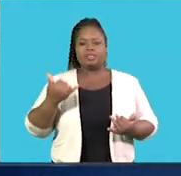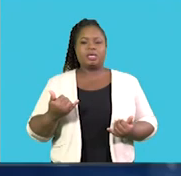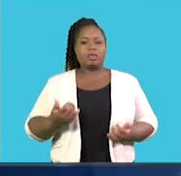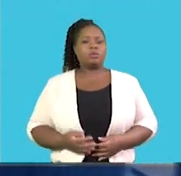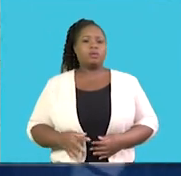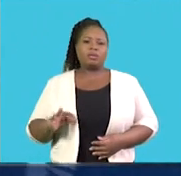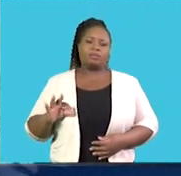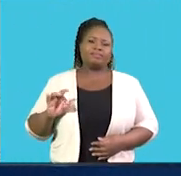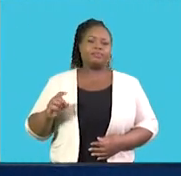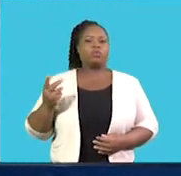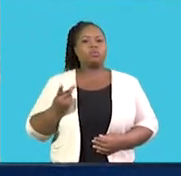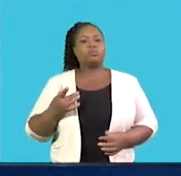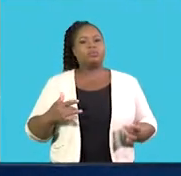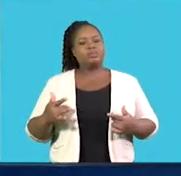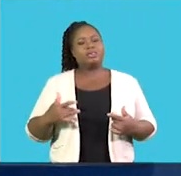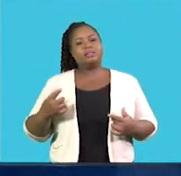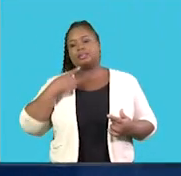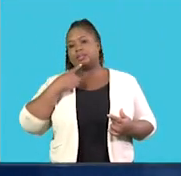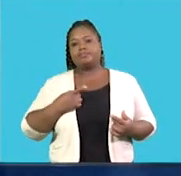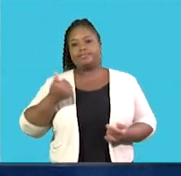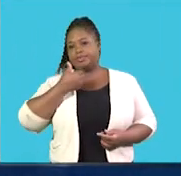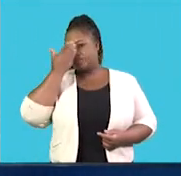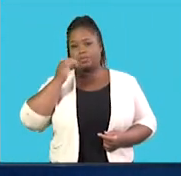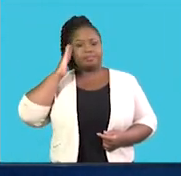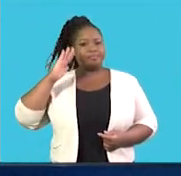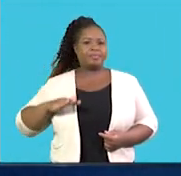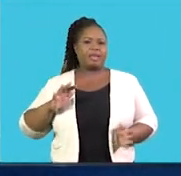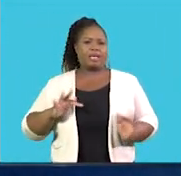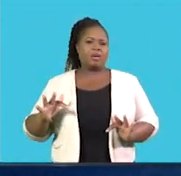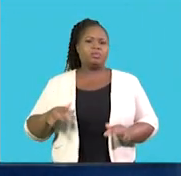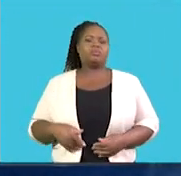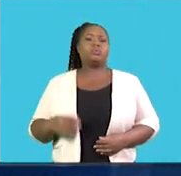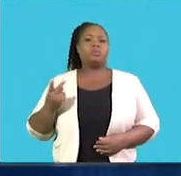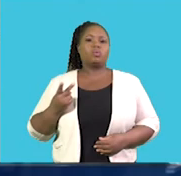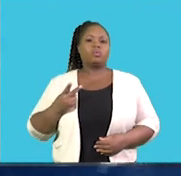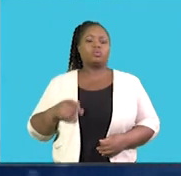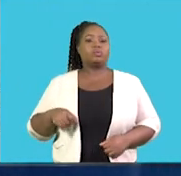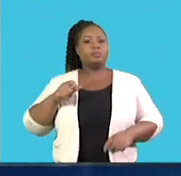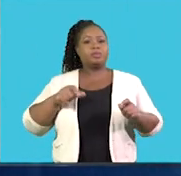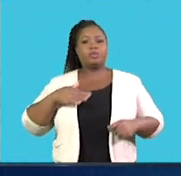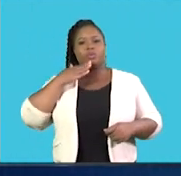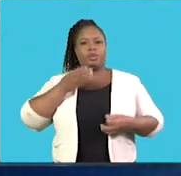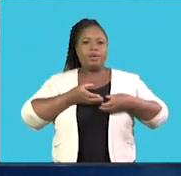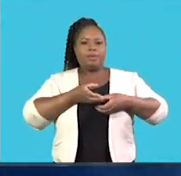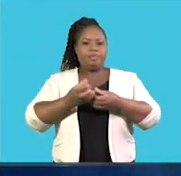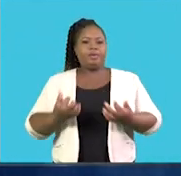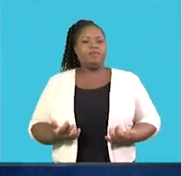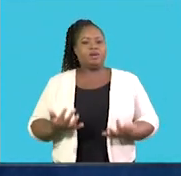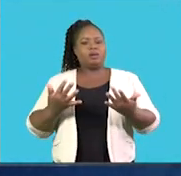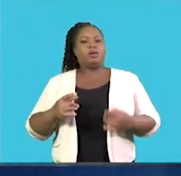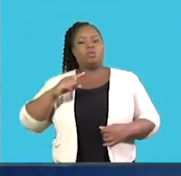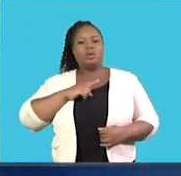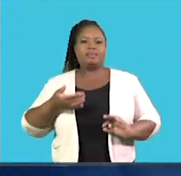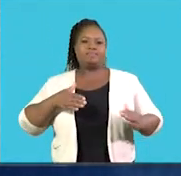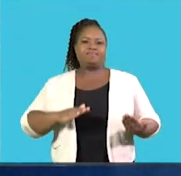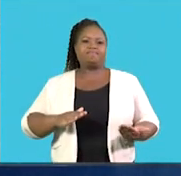meso le go tlhaba mogosi go ba aisane go tla thusetsa go timeng mollo e leng moo ba eleletsweng gore mogolwane wa bona